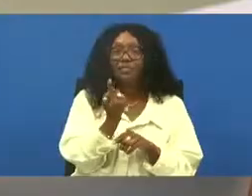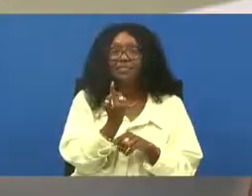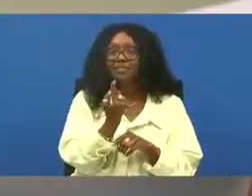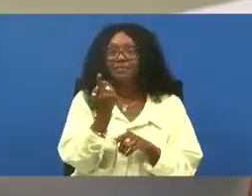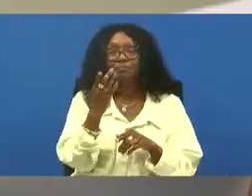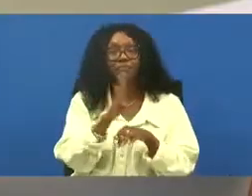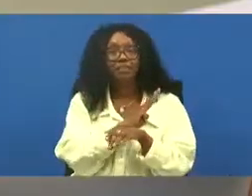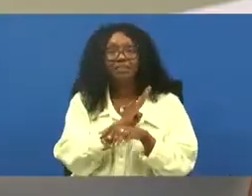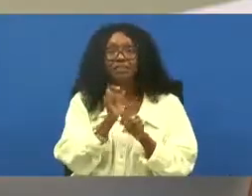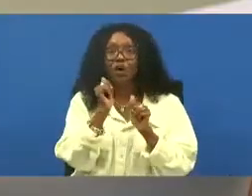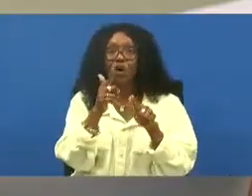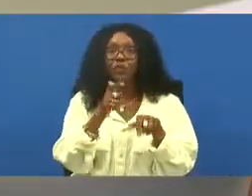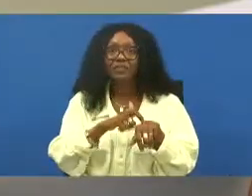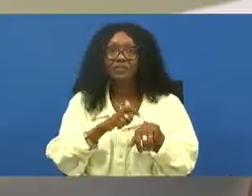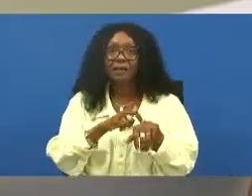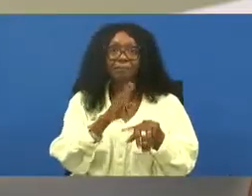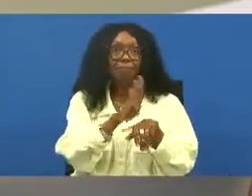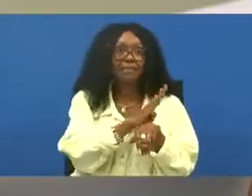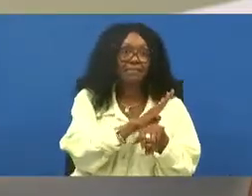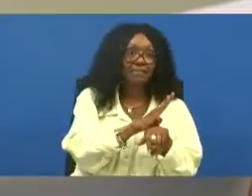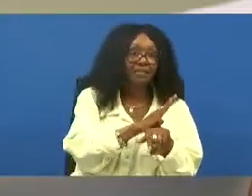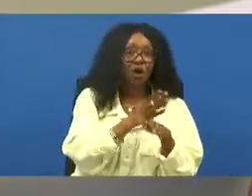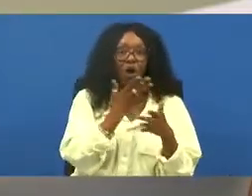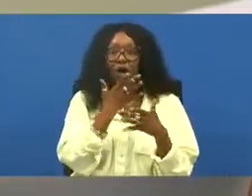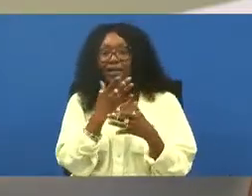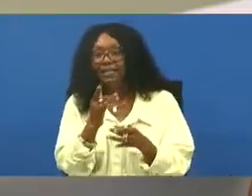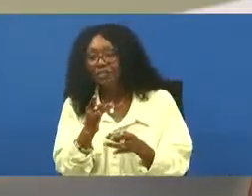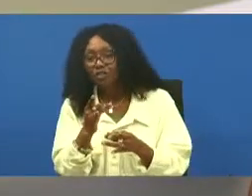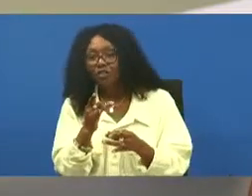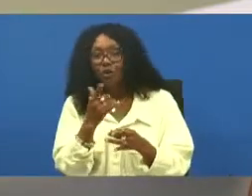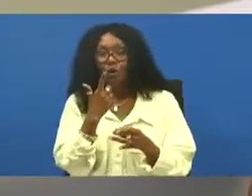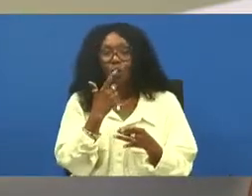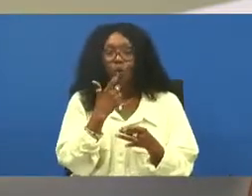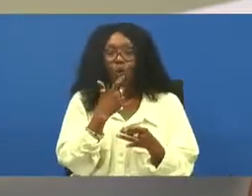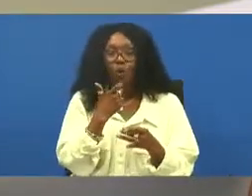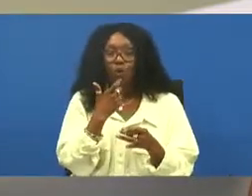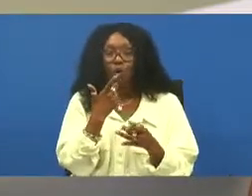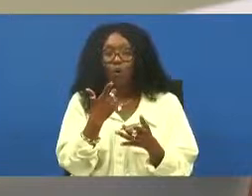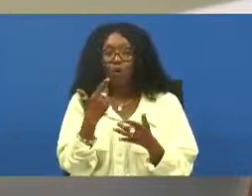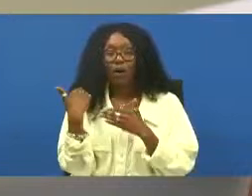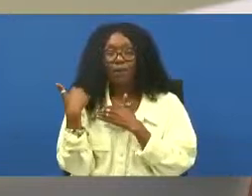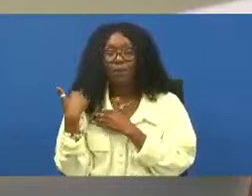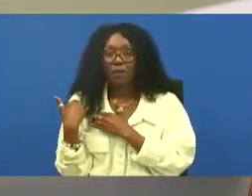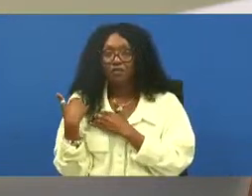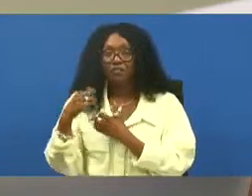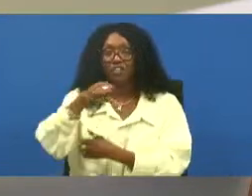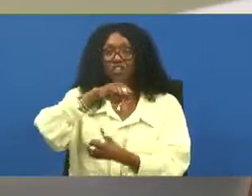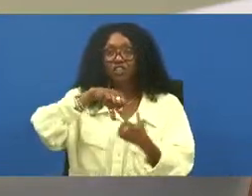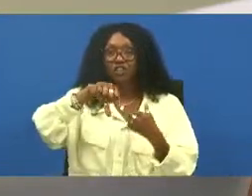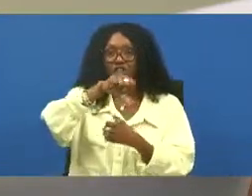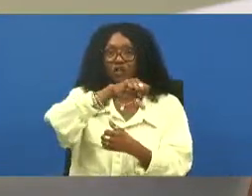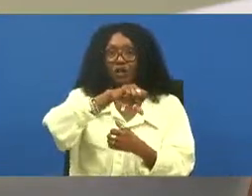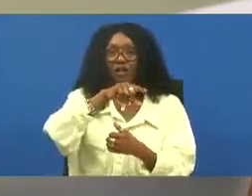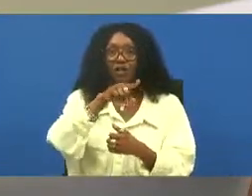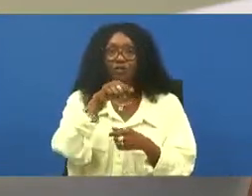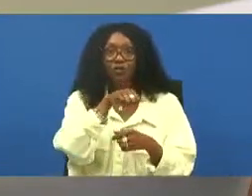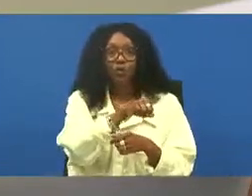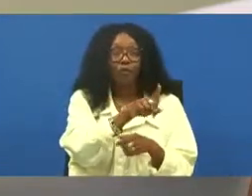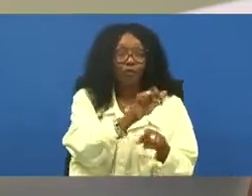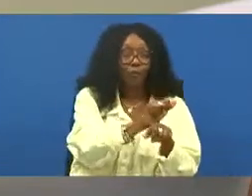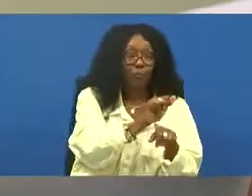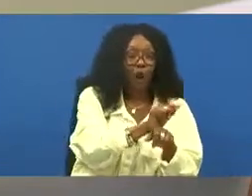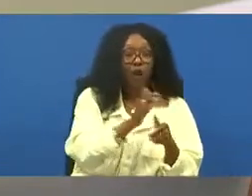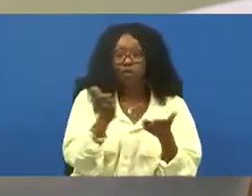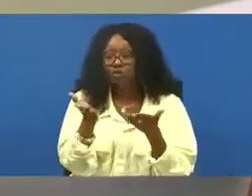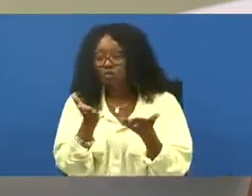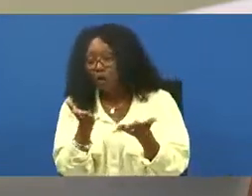not to, businesses or interests to cannibalize each other. You put in place a scope of work or service